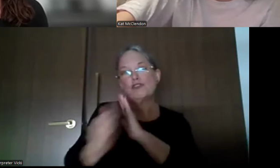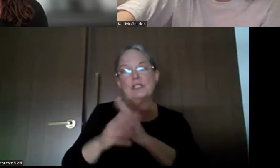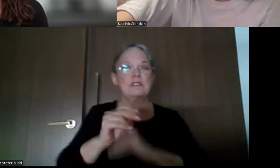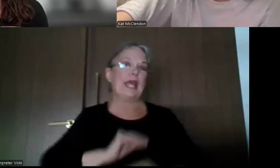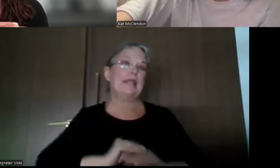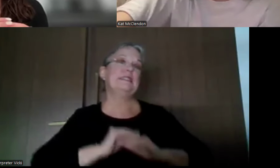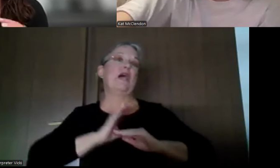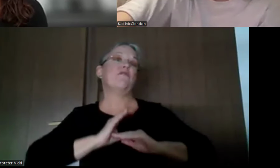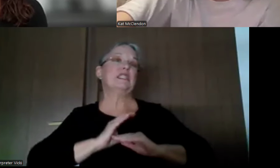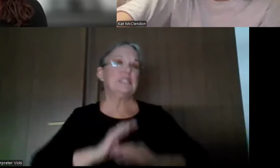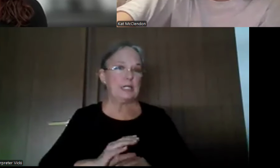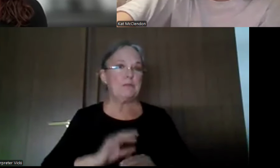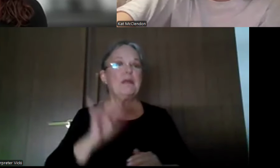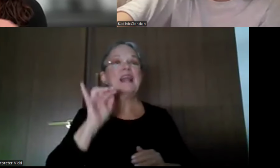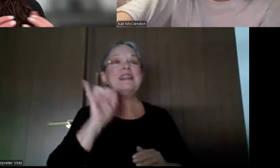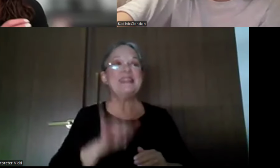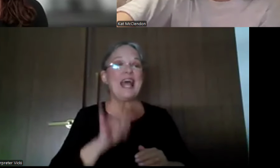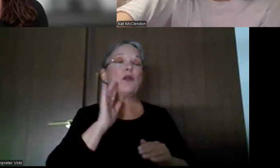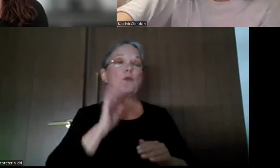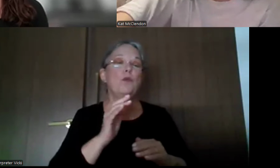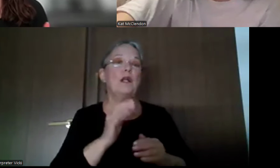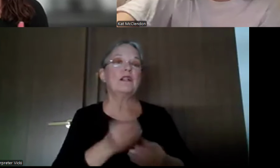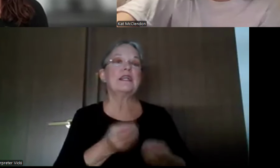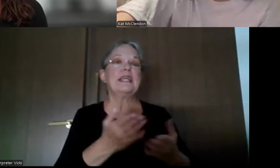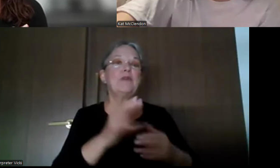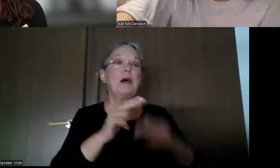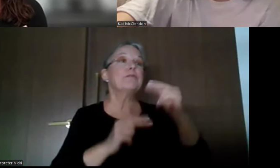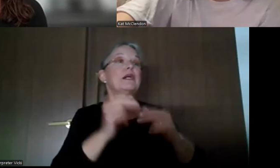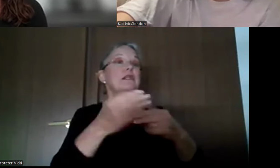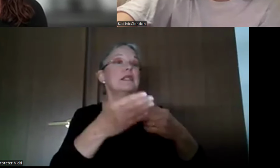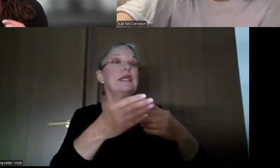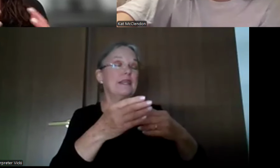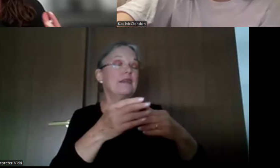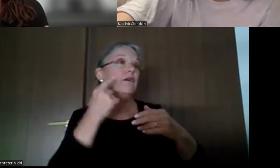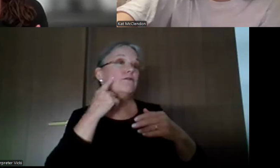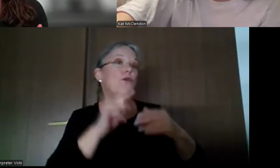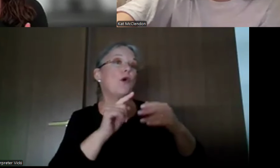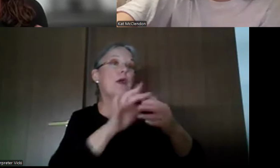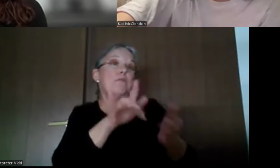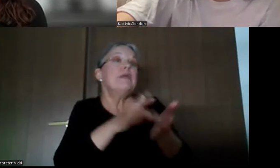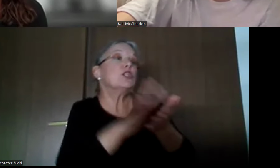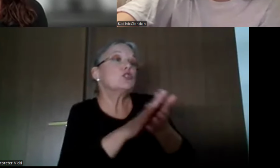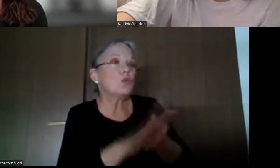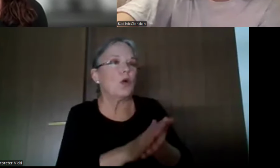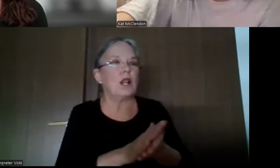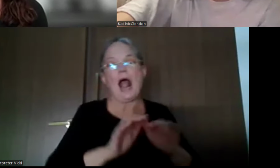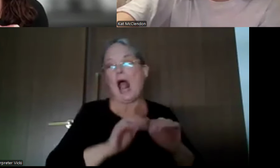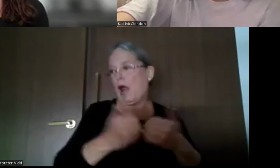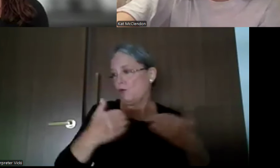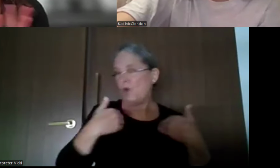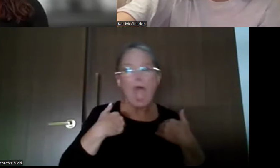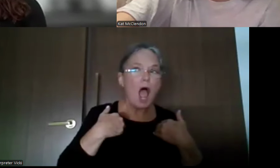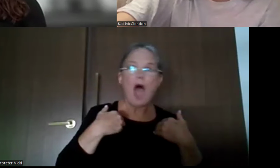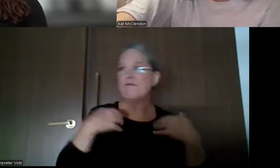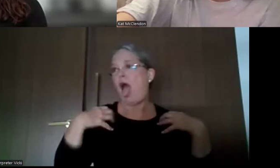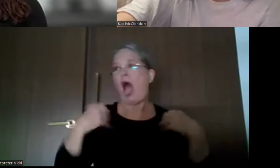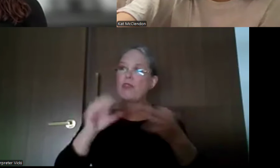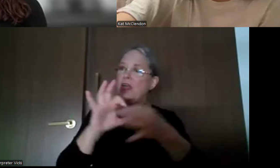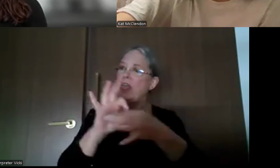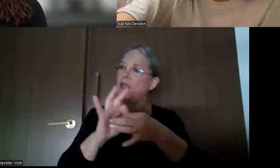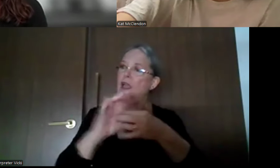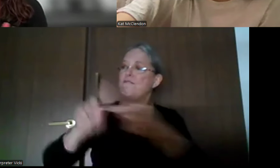to create a great building block for maybe in middle school when you talk about like how do we have healthy friendships? And then in high